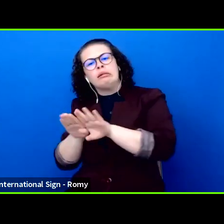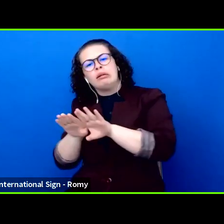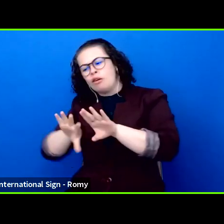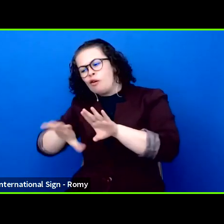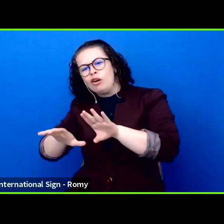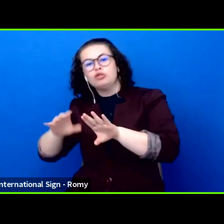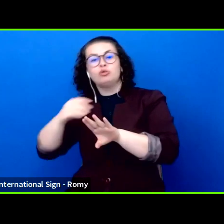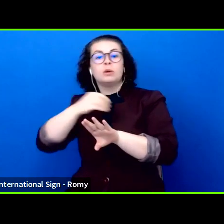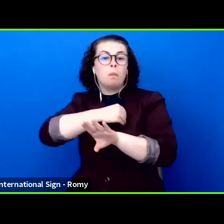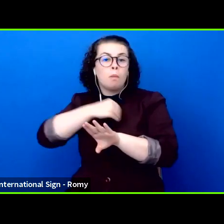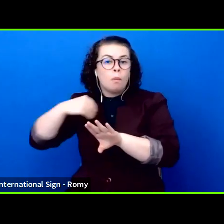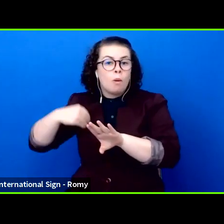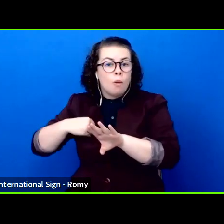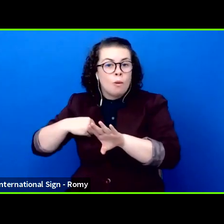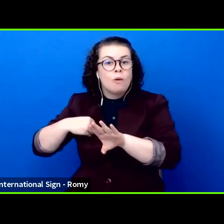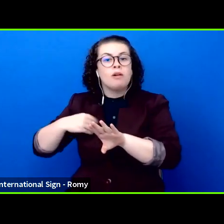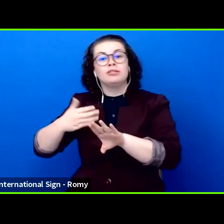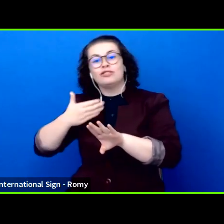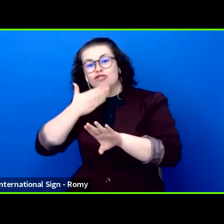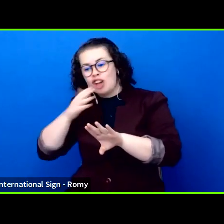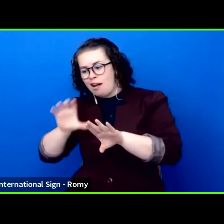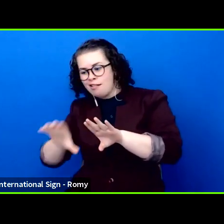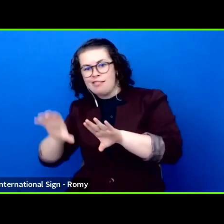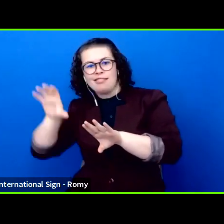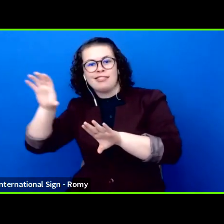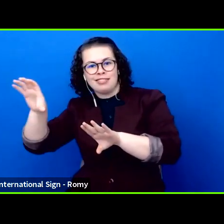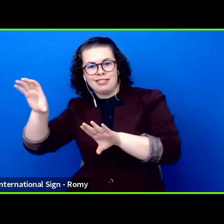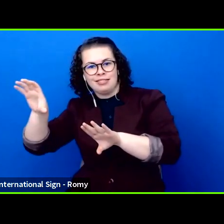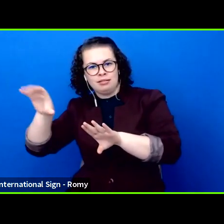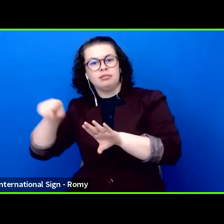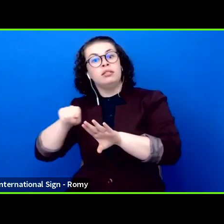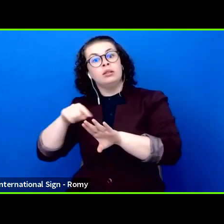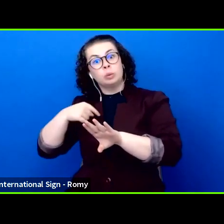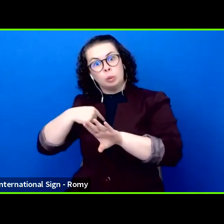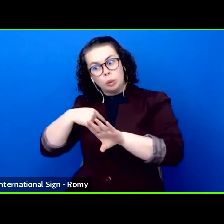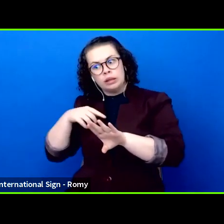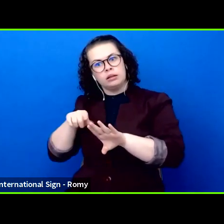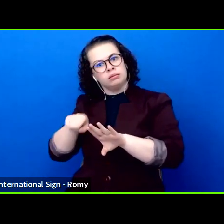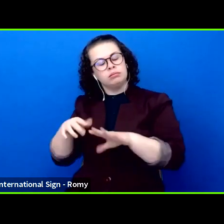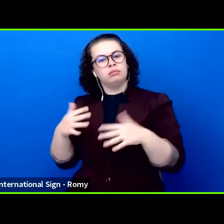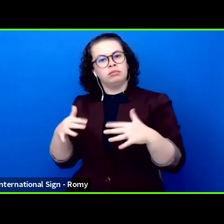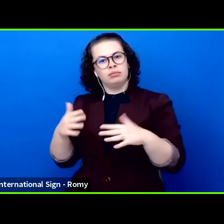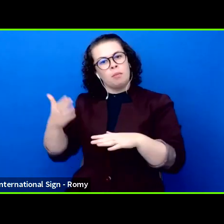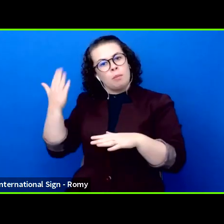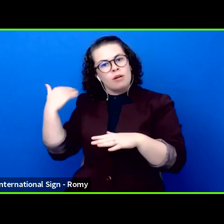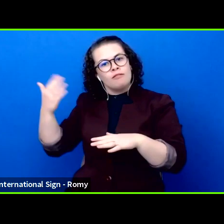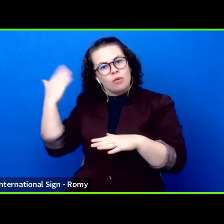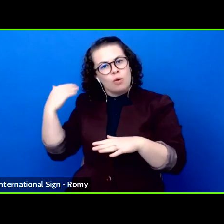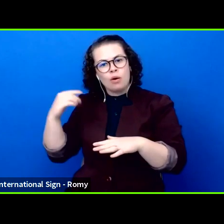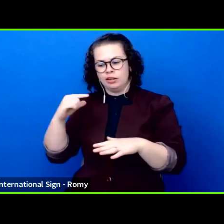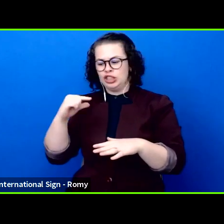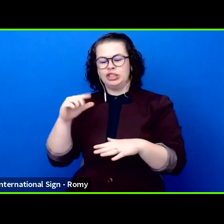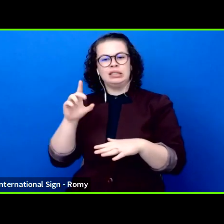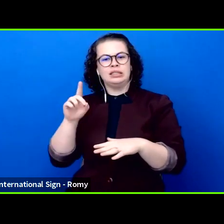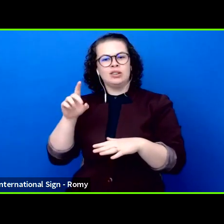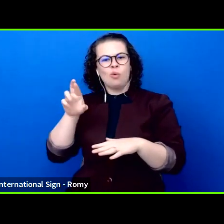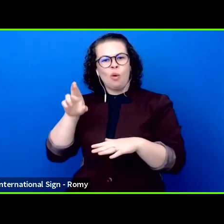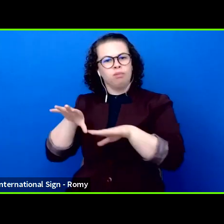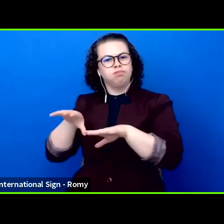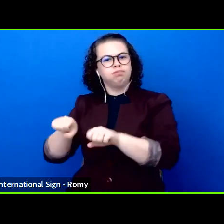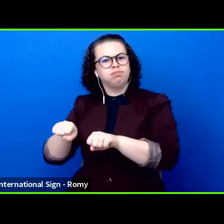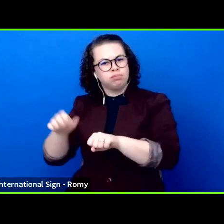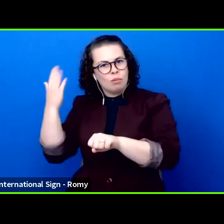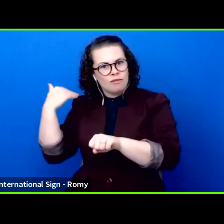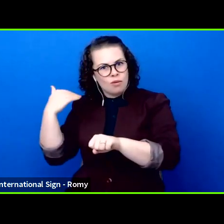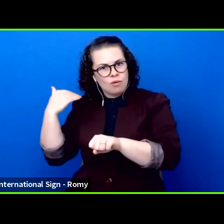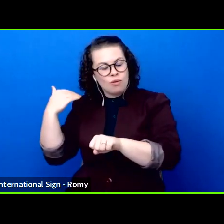city in a region located on the territory of the former GDR, Dresden is an important